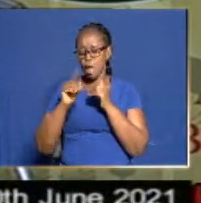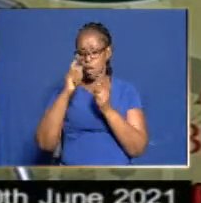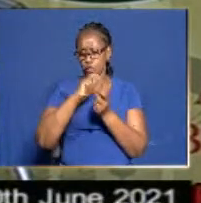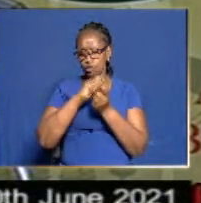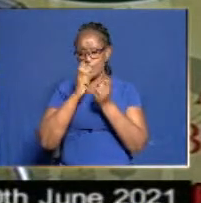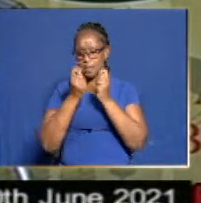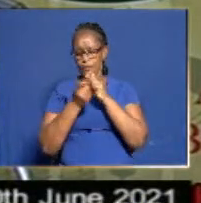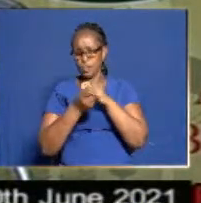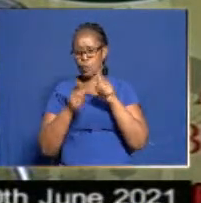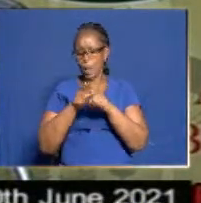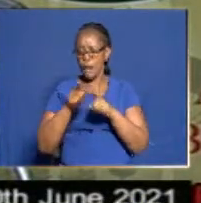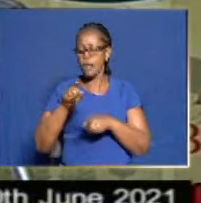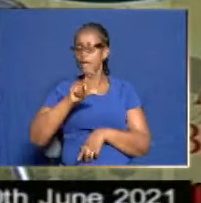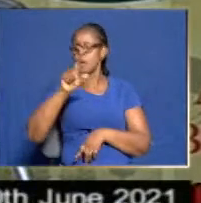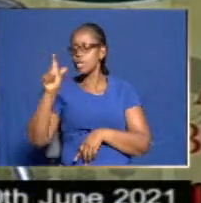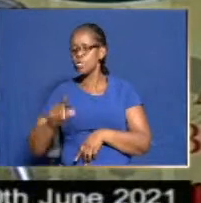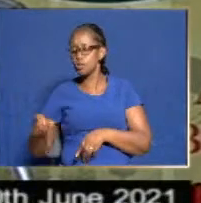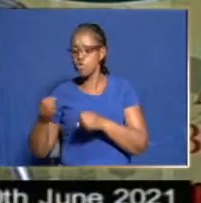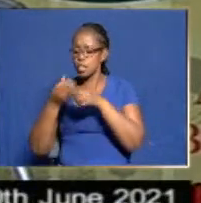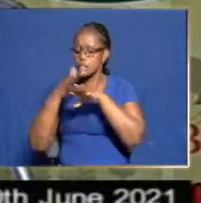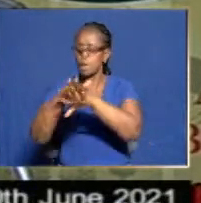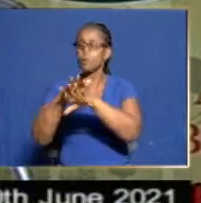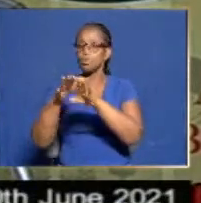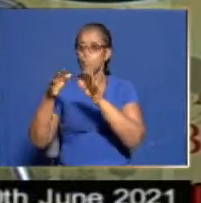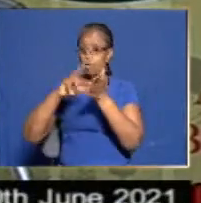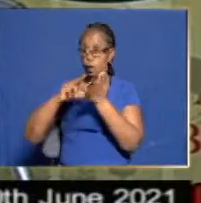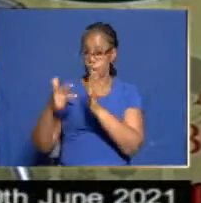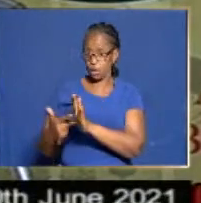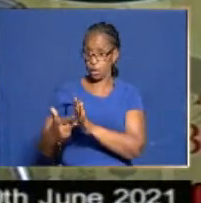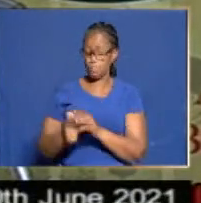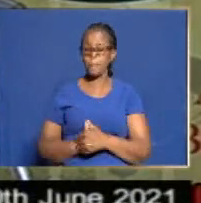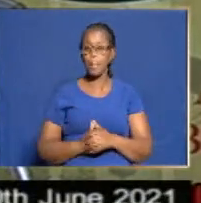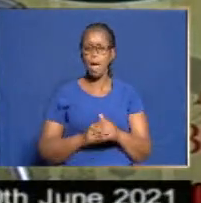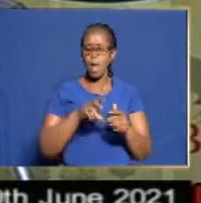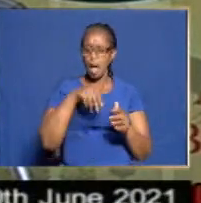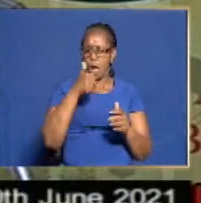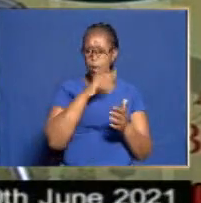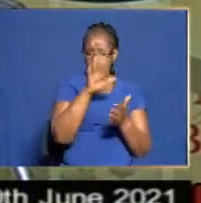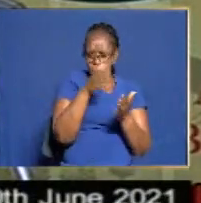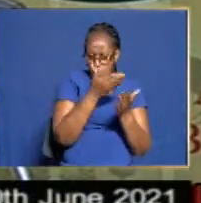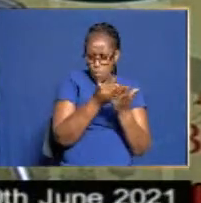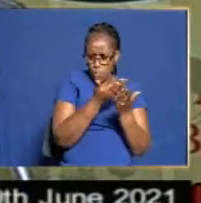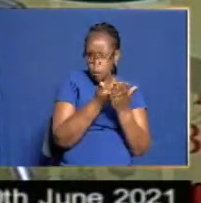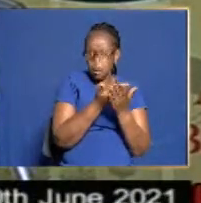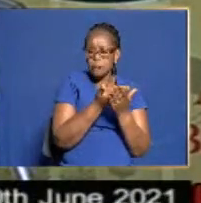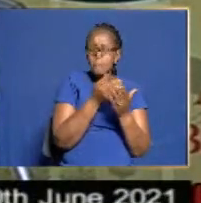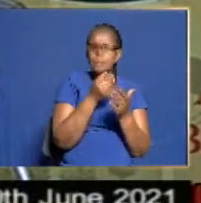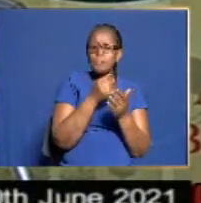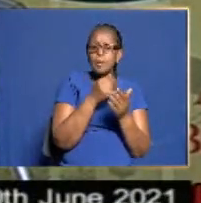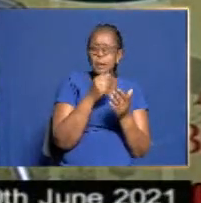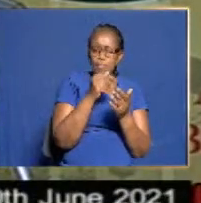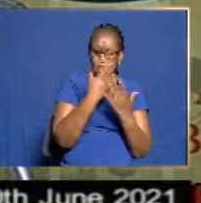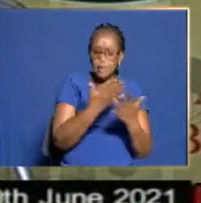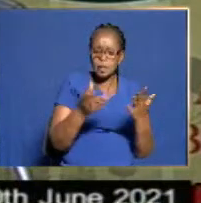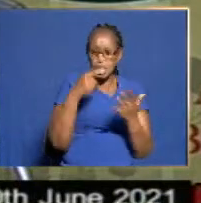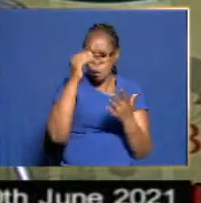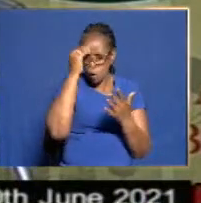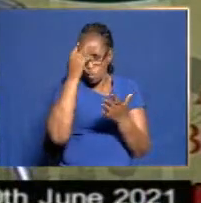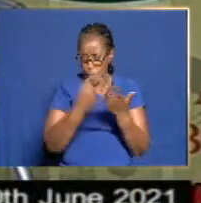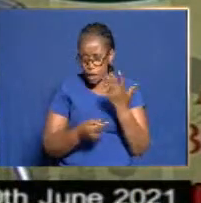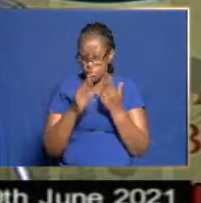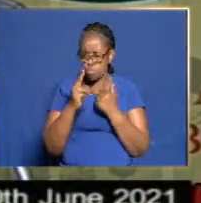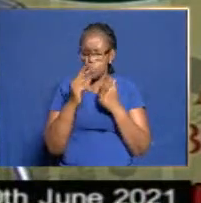Integration Project. Mr. Speaker, other proposed allocations to the education sector includes KSH